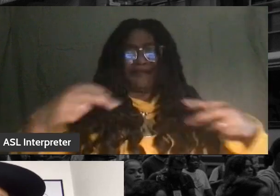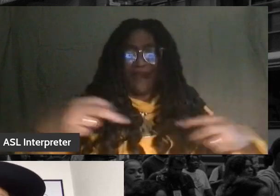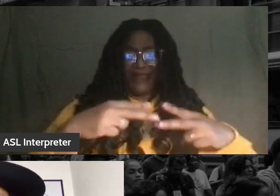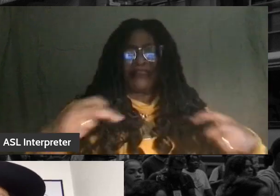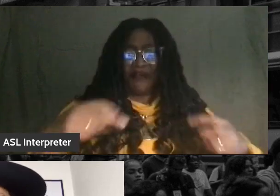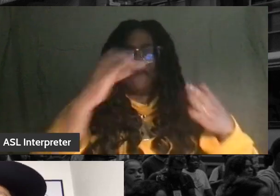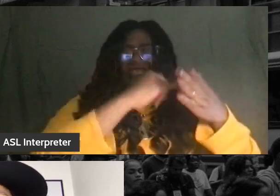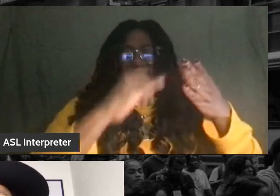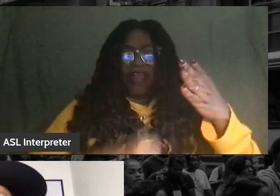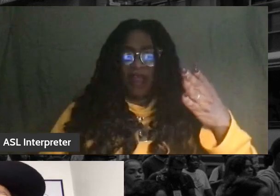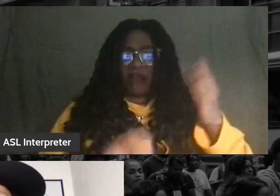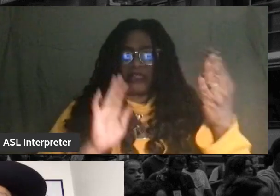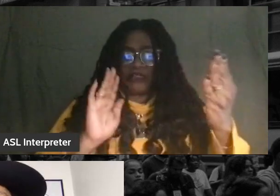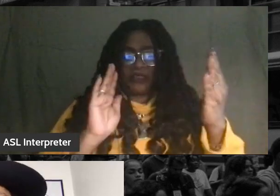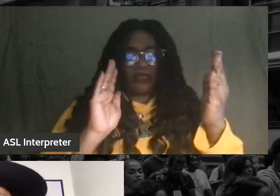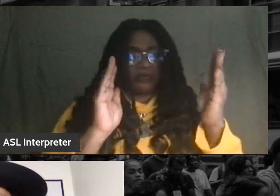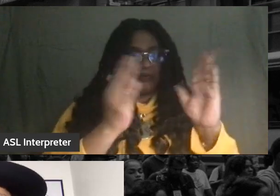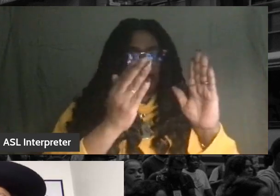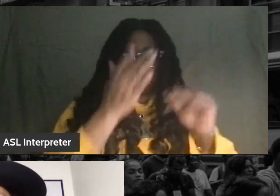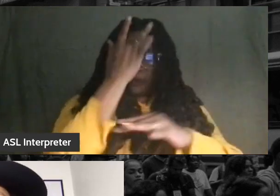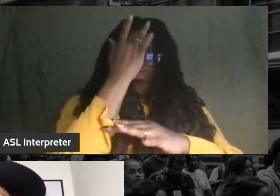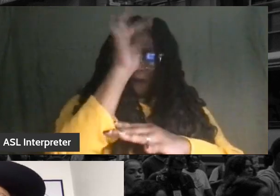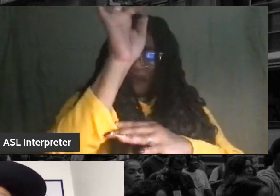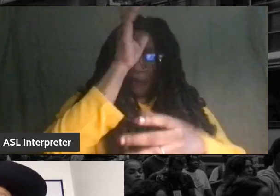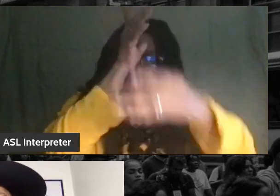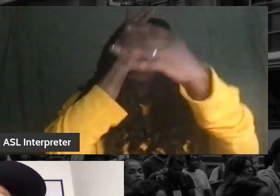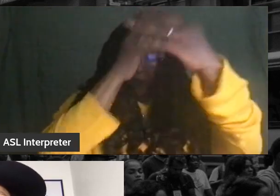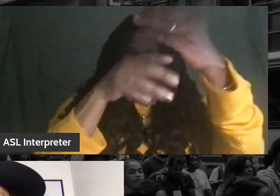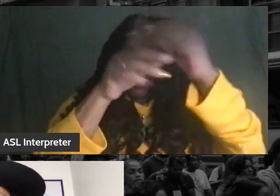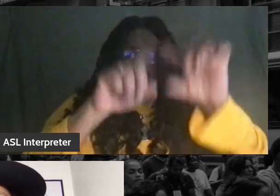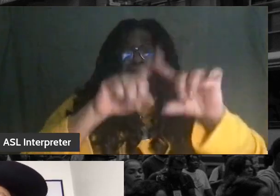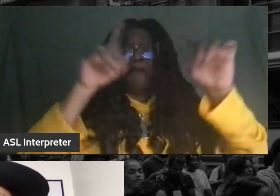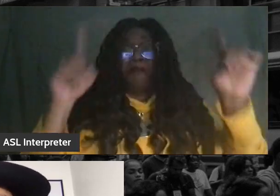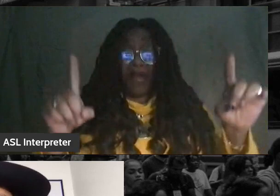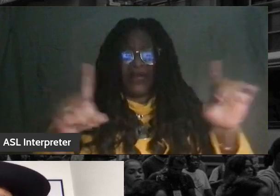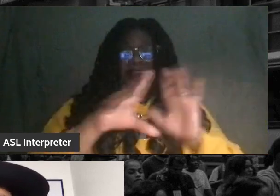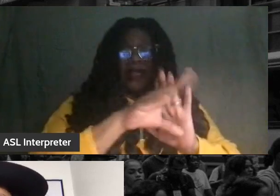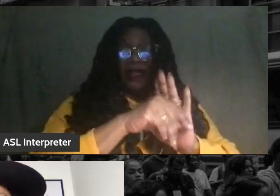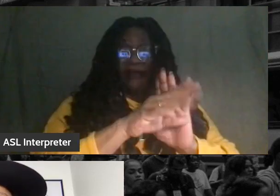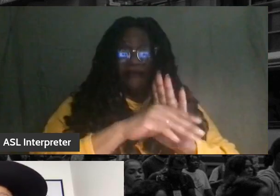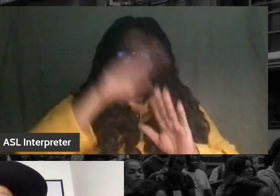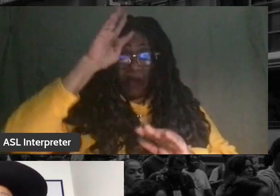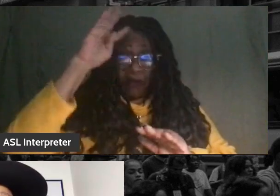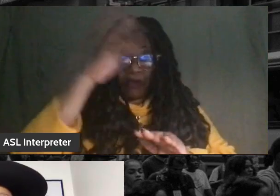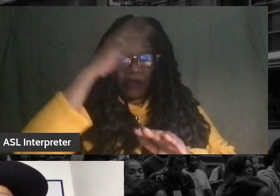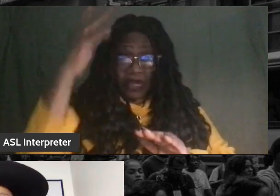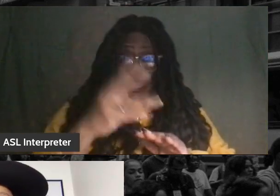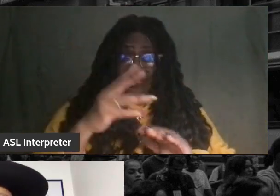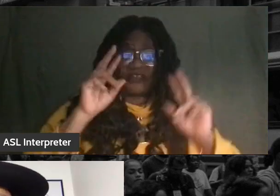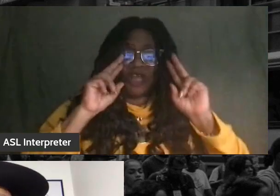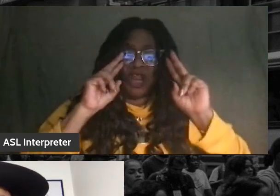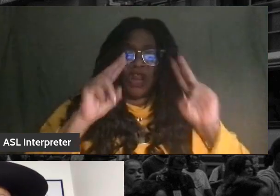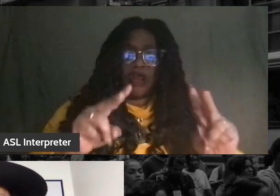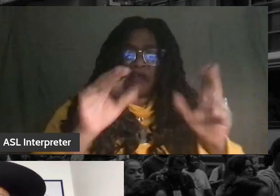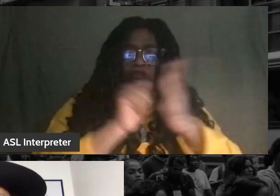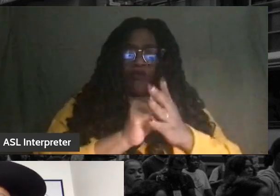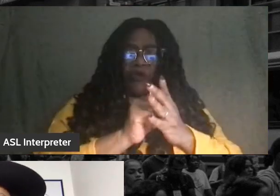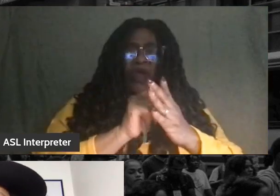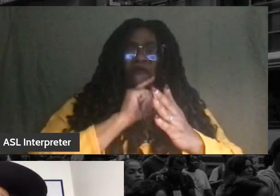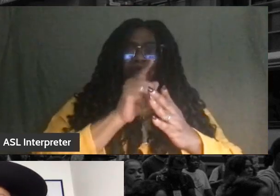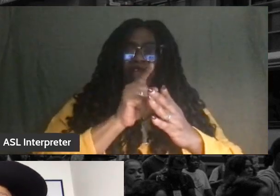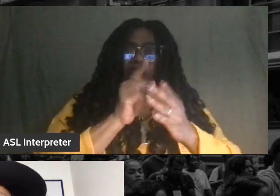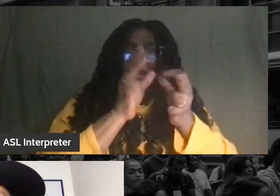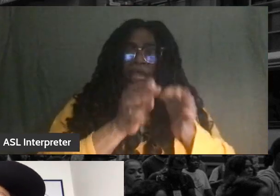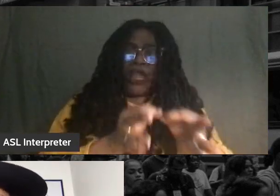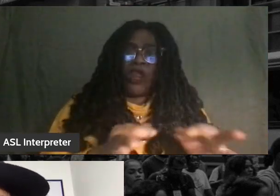intellectual. But I would implore filmmakers to be open to viewing their own work through a critical academic lens, because